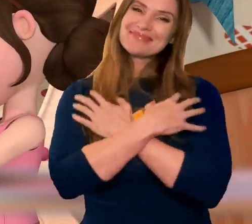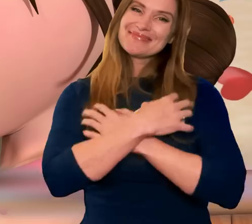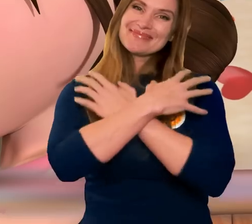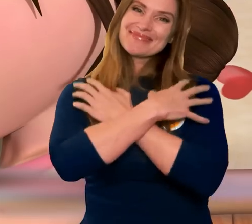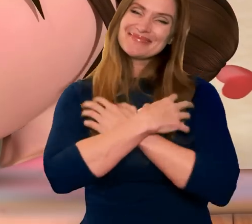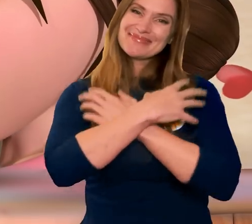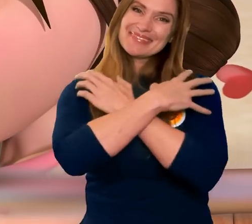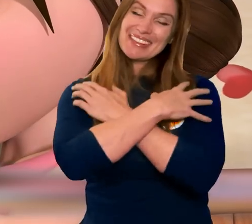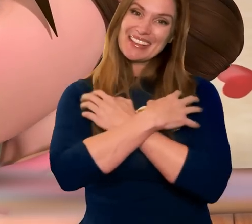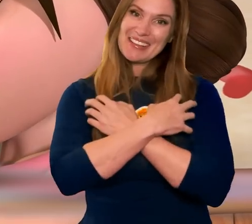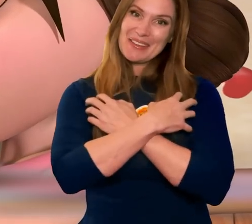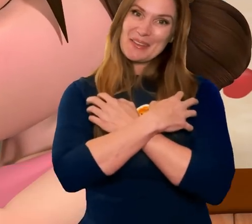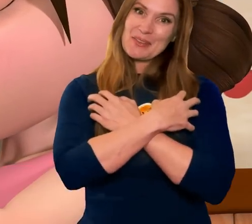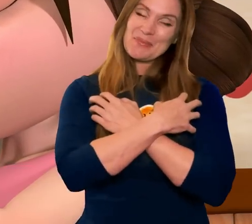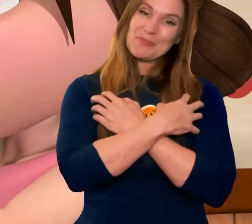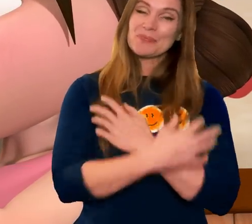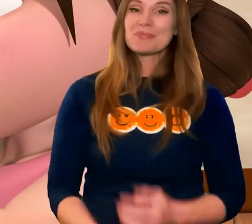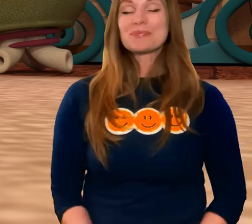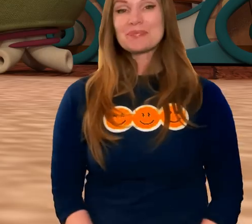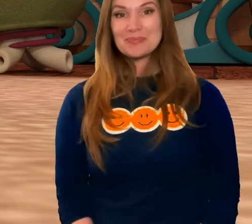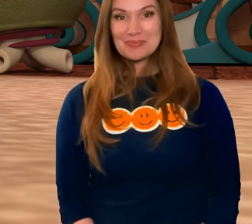my teddy bear